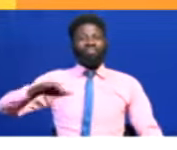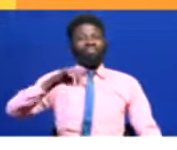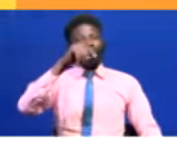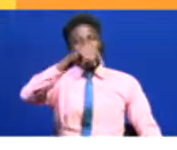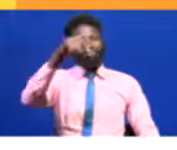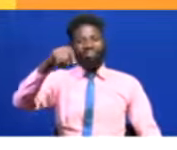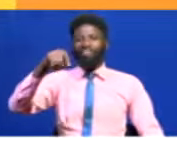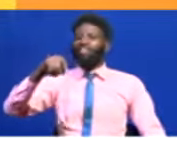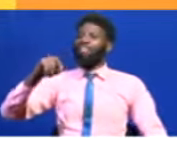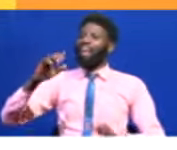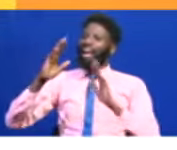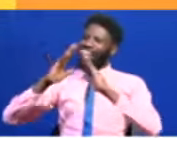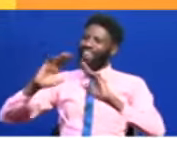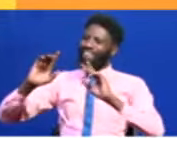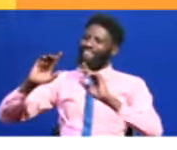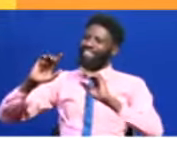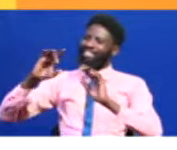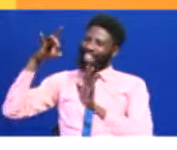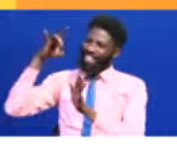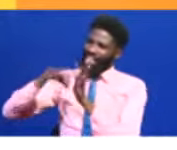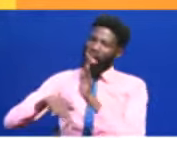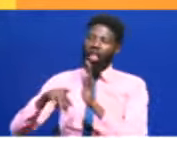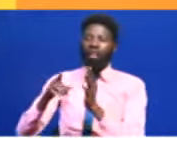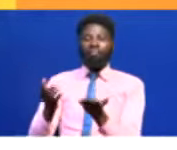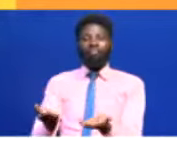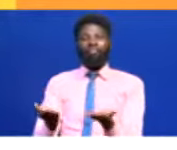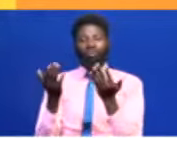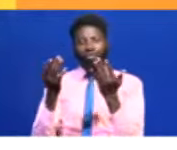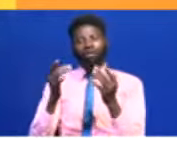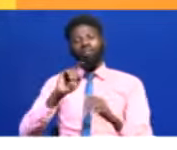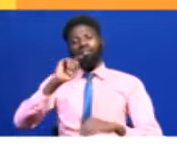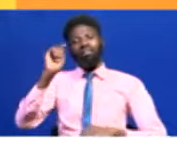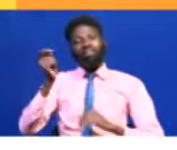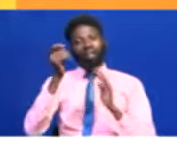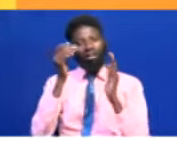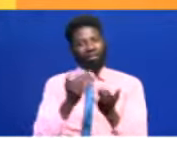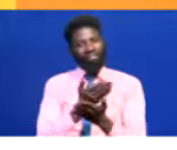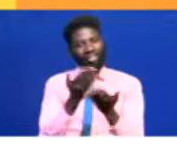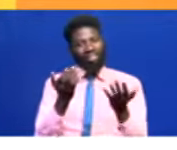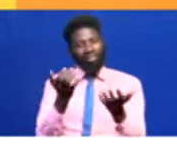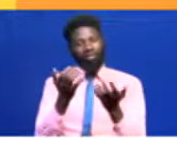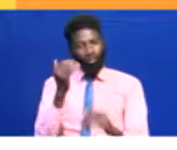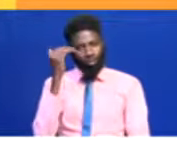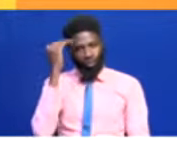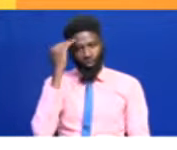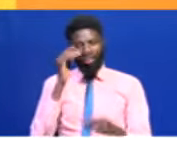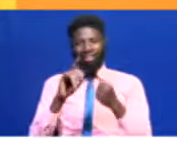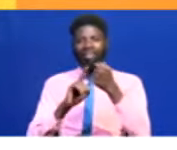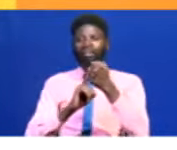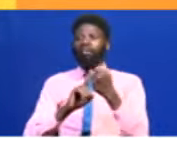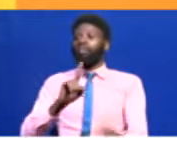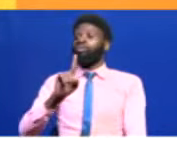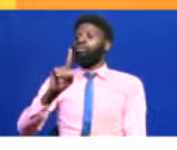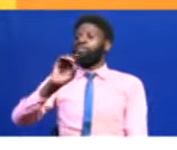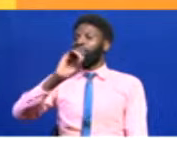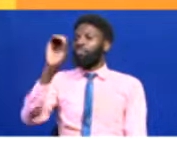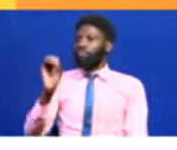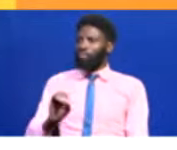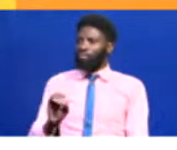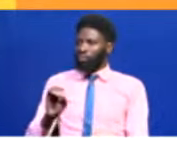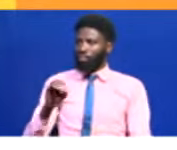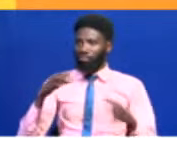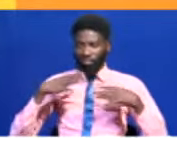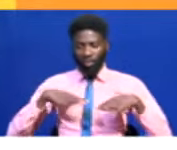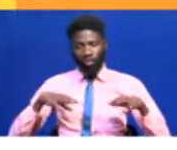in the informal settlement. Mm-hmm. It's good also to let Kenyans know that 61% of